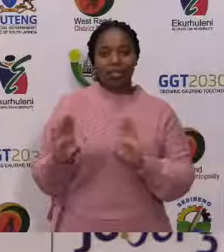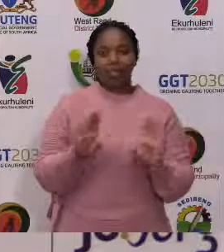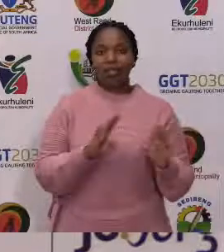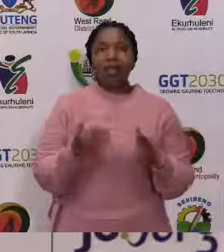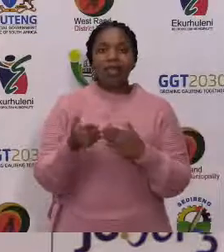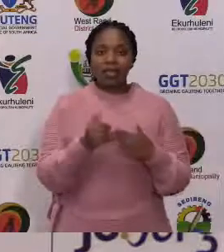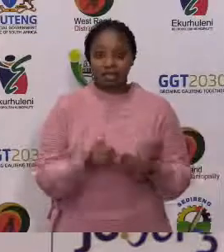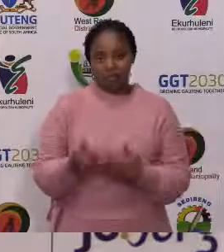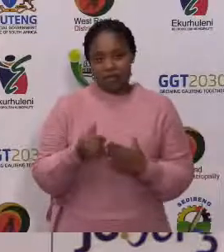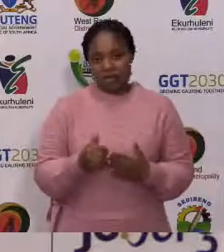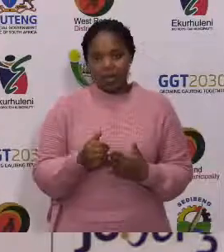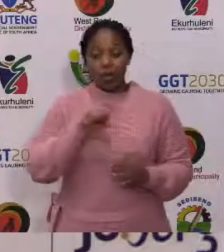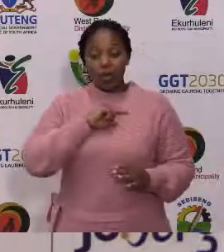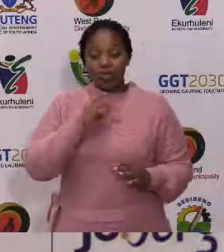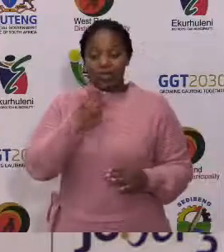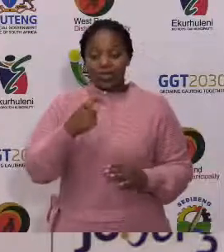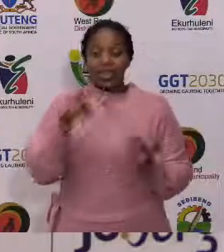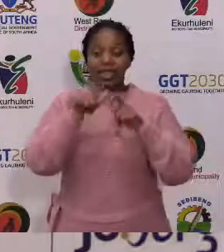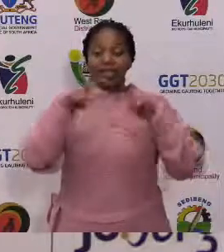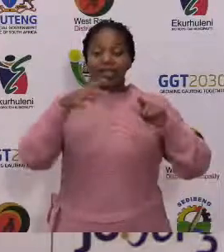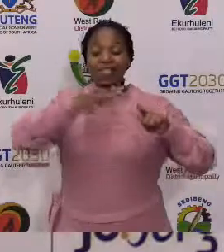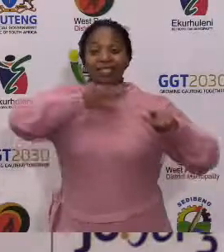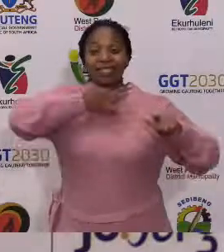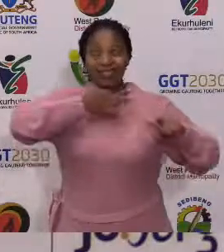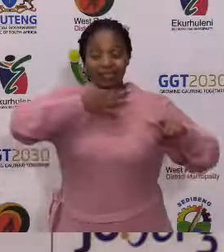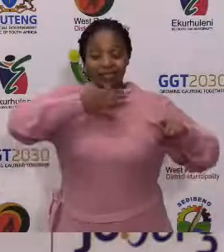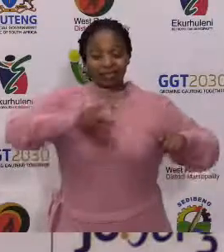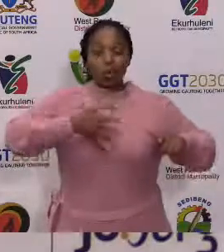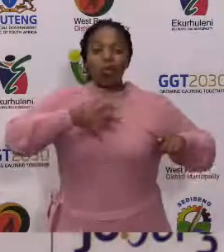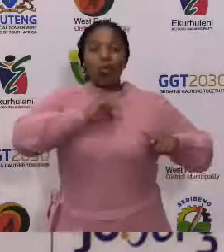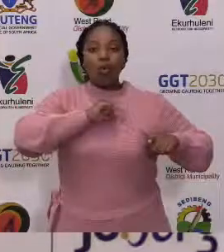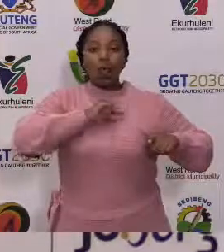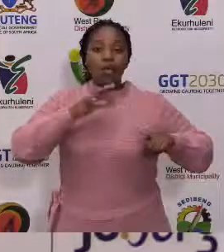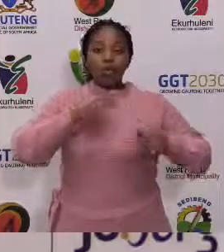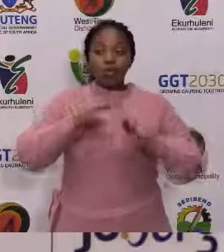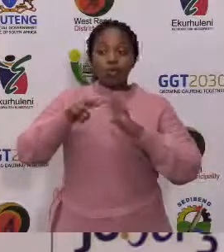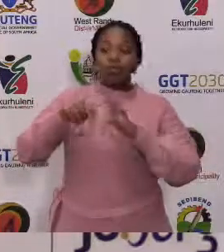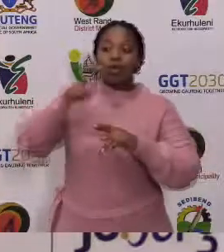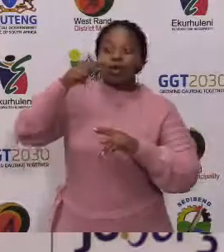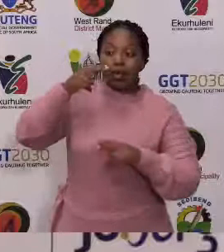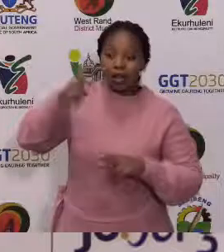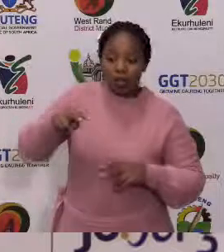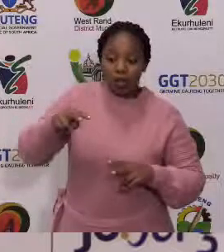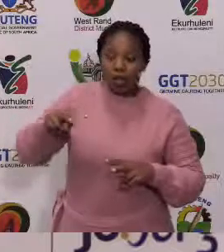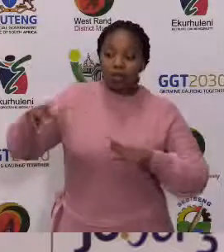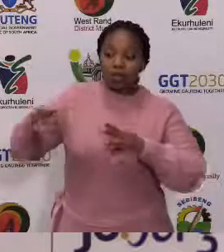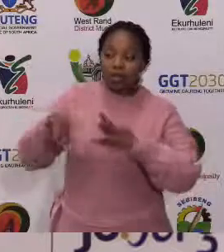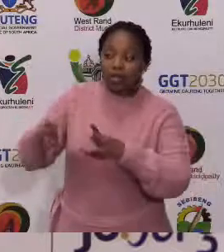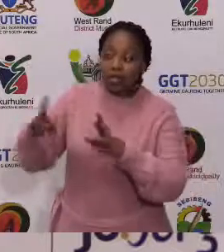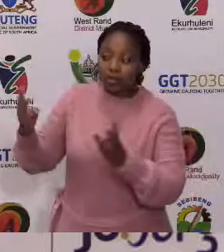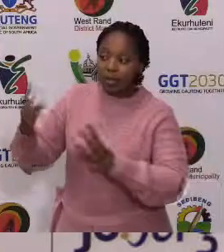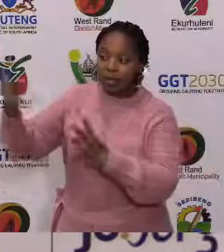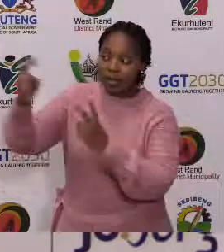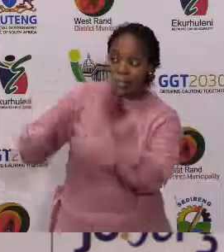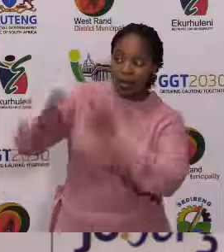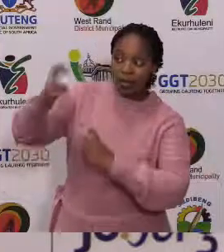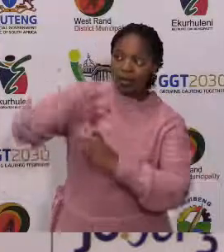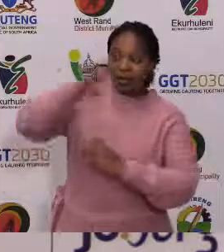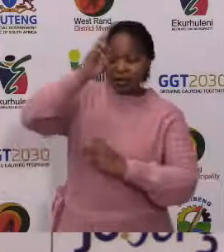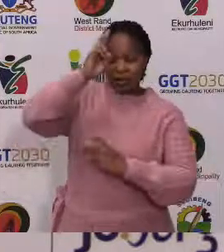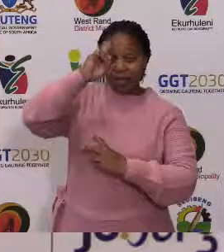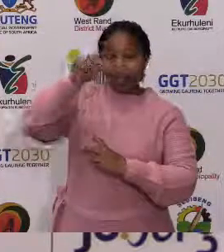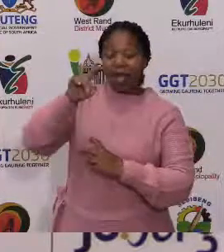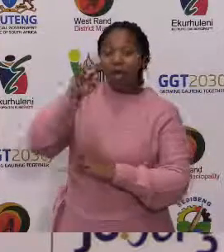the level of risk is at this level. Should we re-look at the ports of entry? Remember, OR Tambo is a port